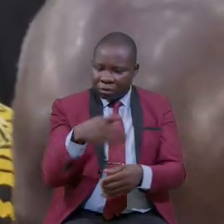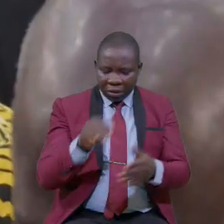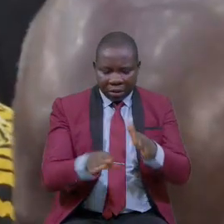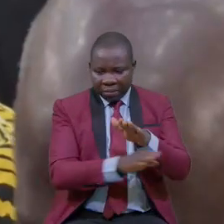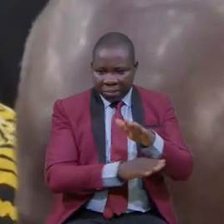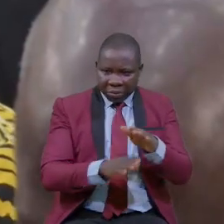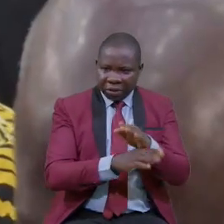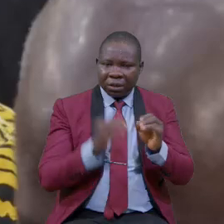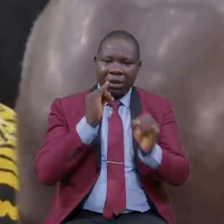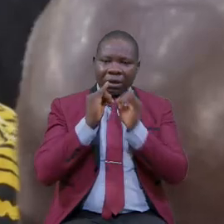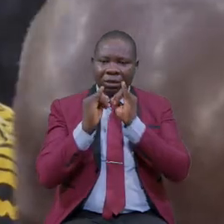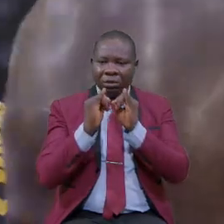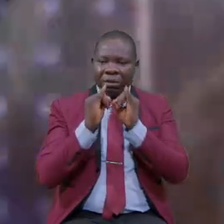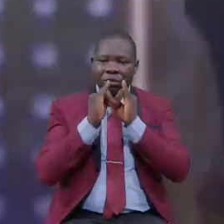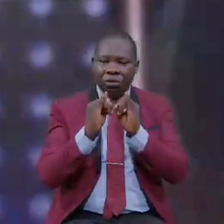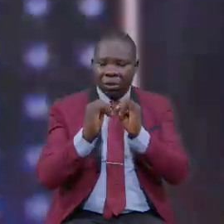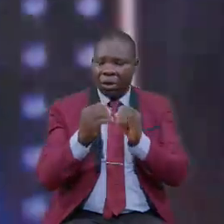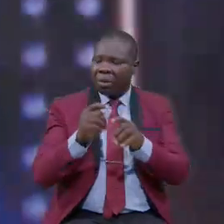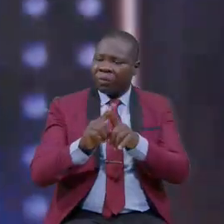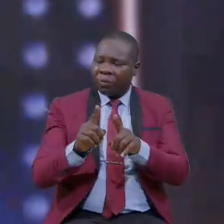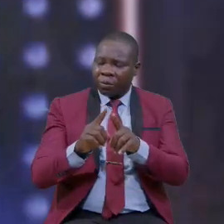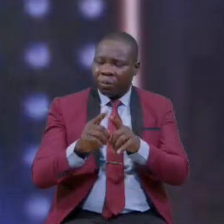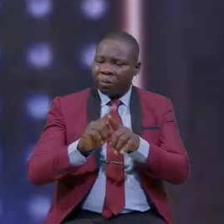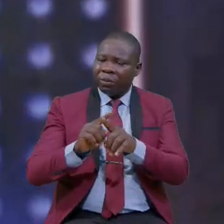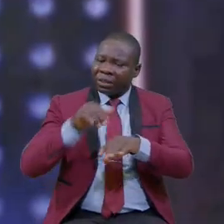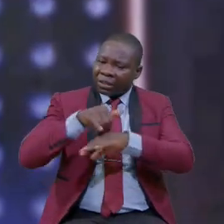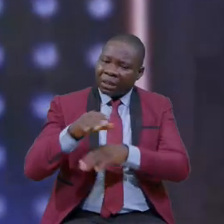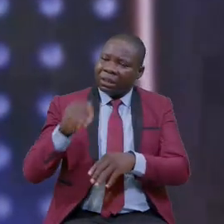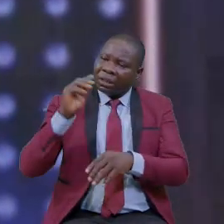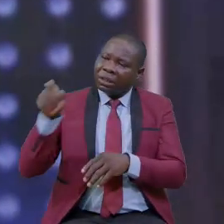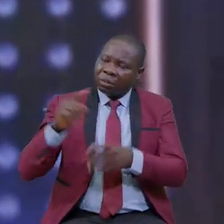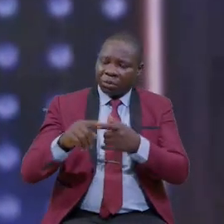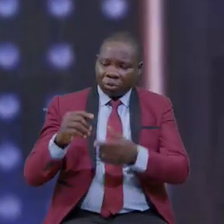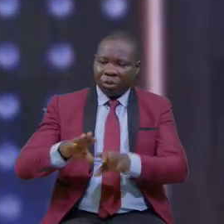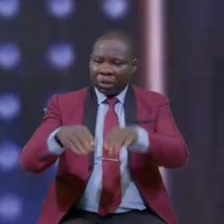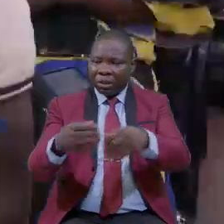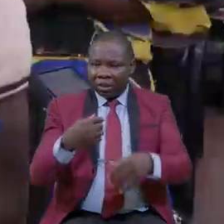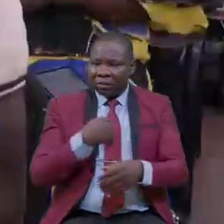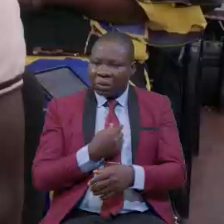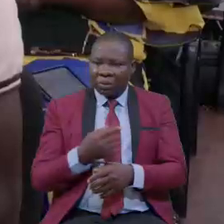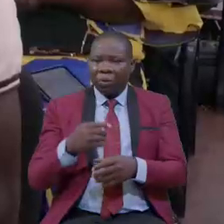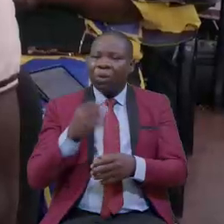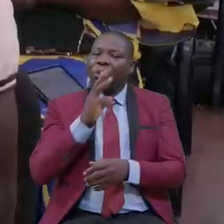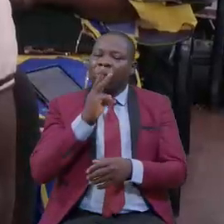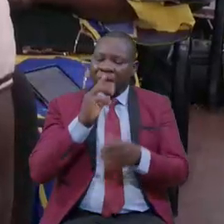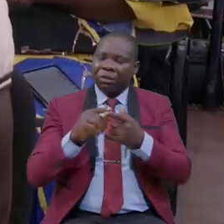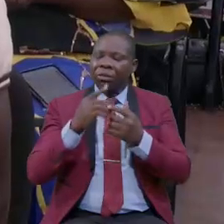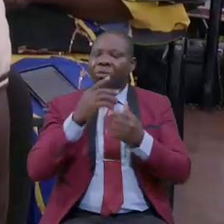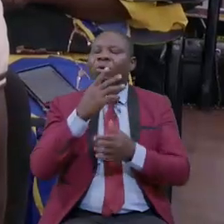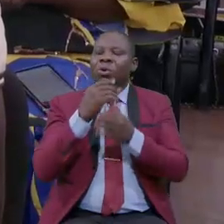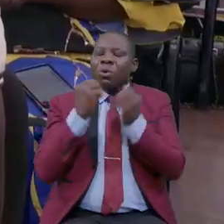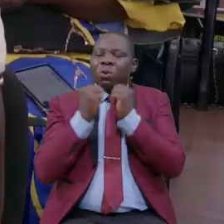tormented in this verse 25 in verse 25 but Abraham said son